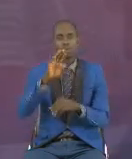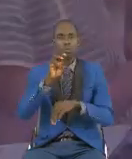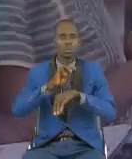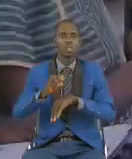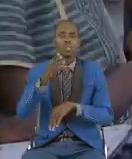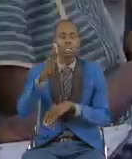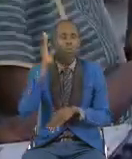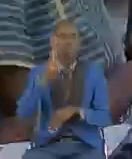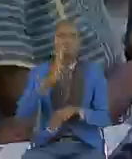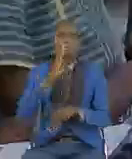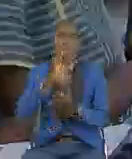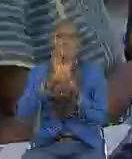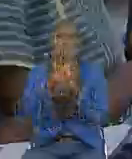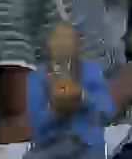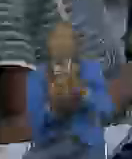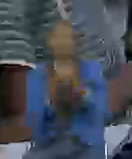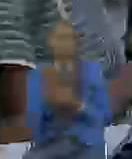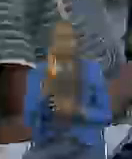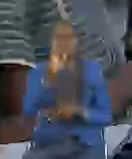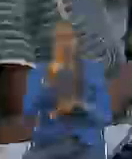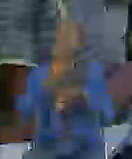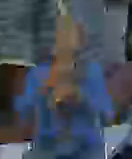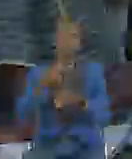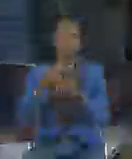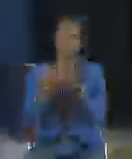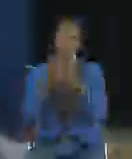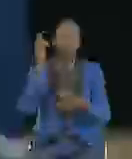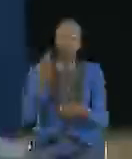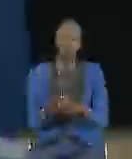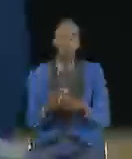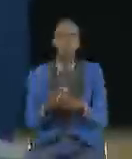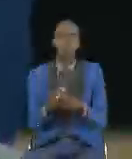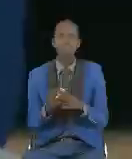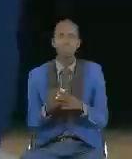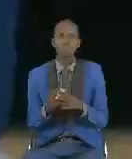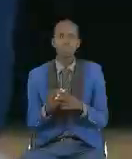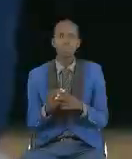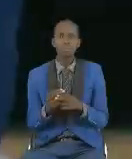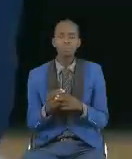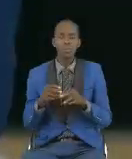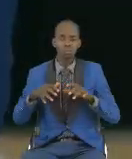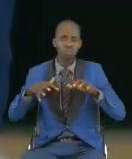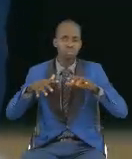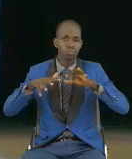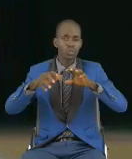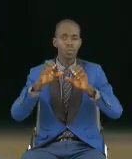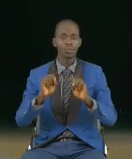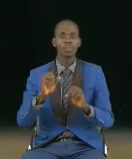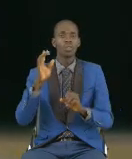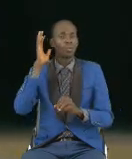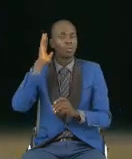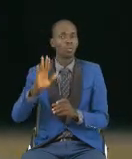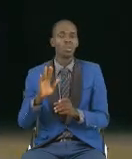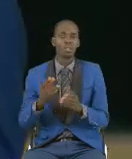ministry. I said there have been more conversions throughout your ministry. And multitudes were turned unto the